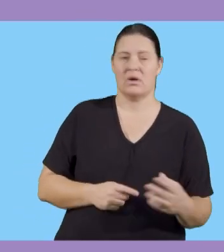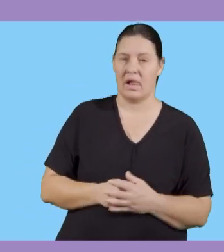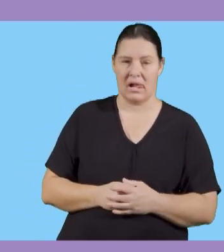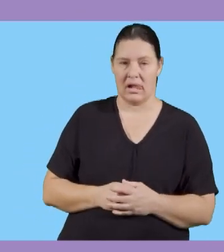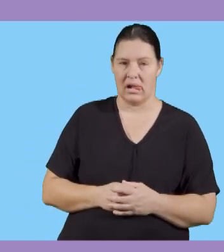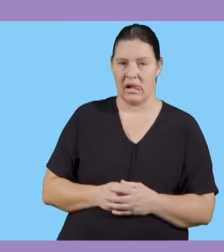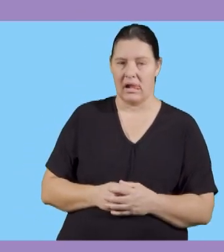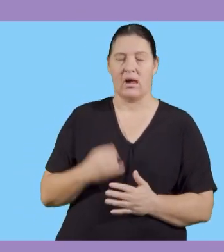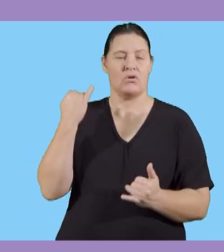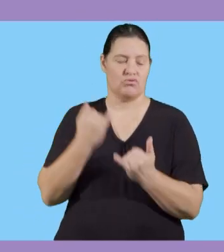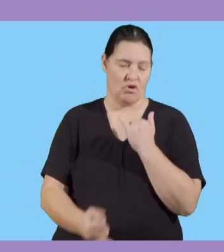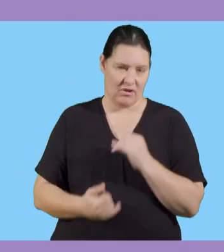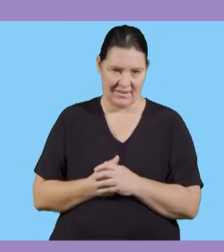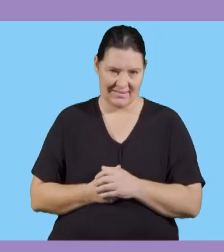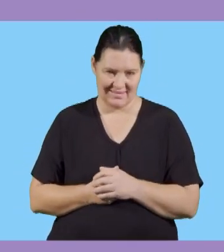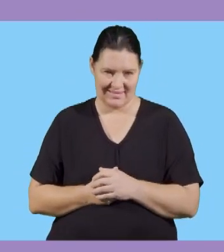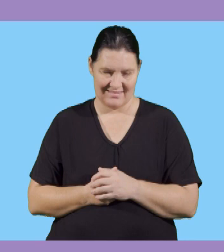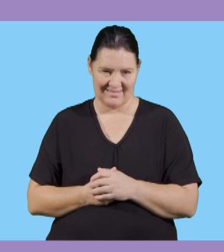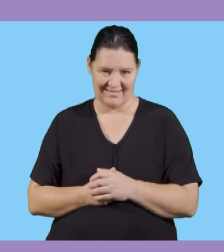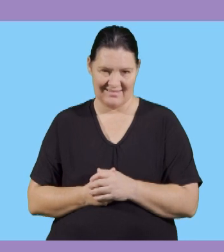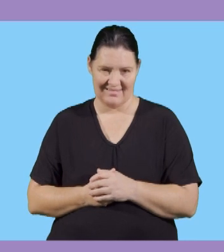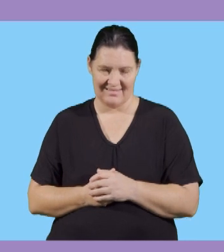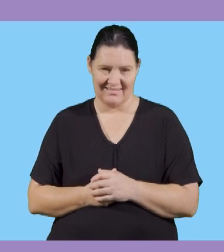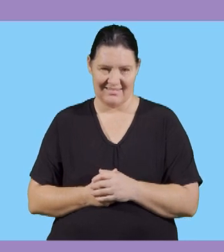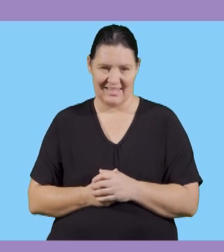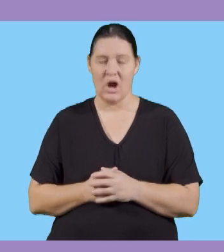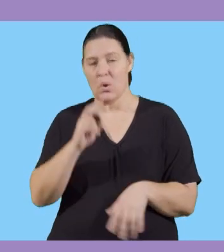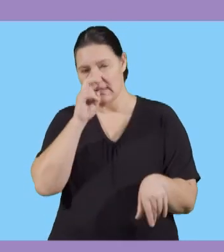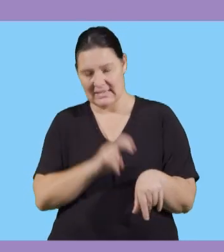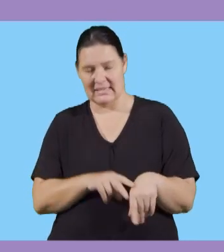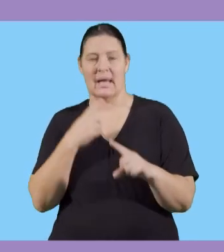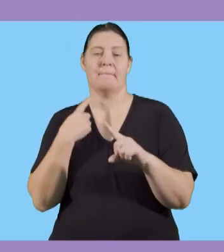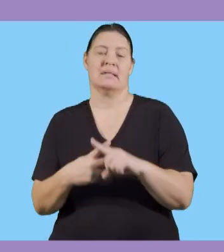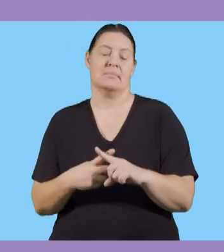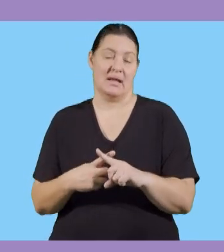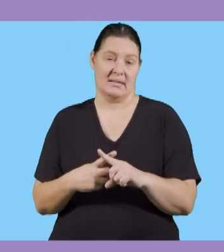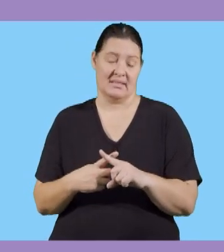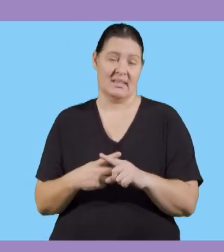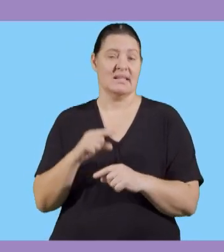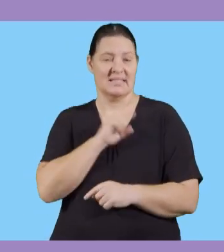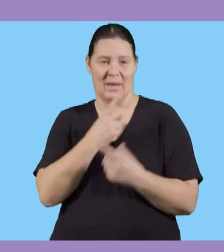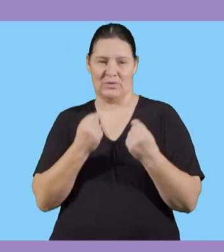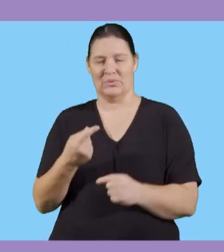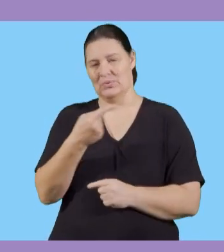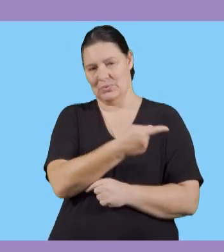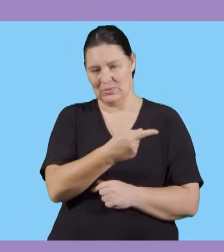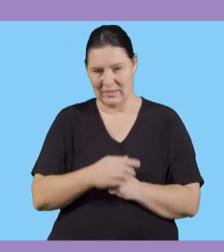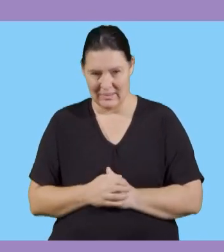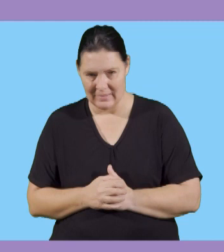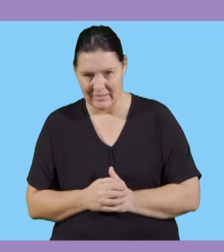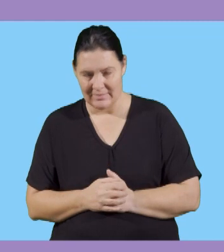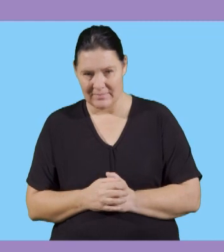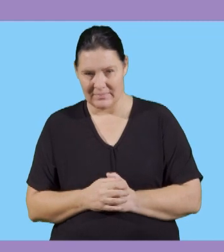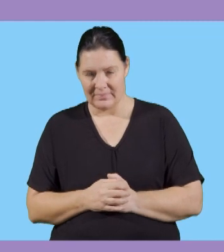is absolutely not correct. You need to multiply like we have done here on the